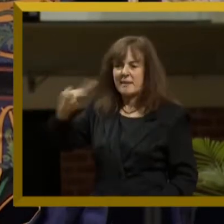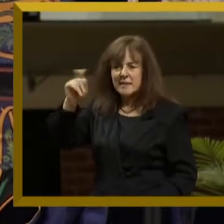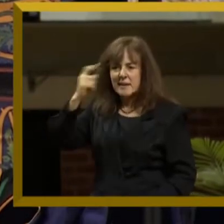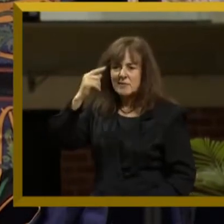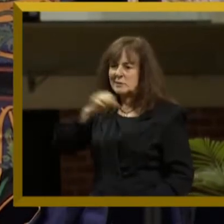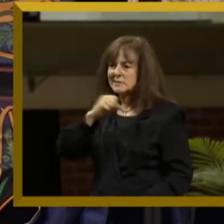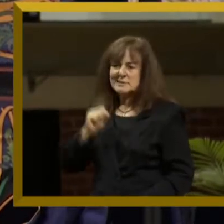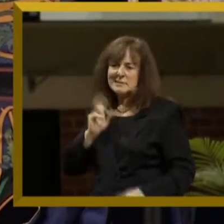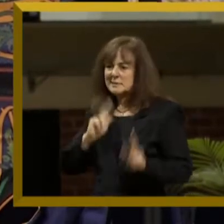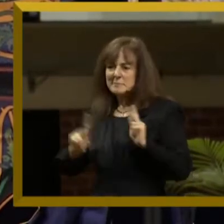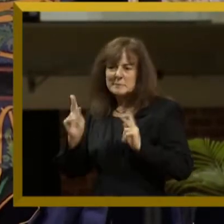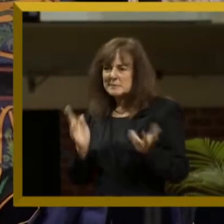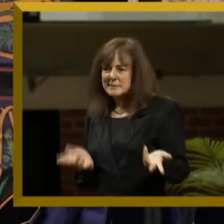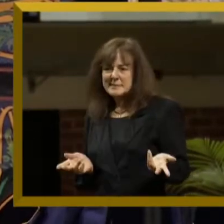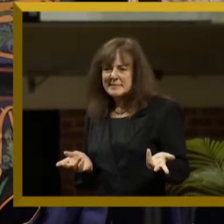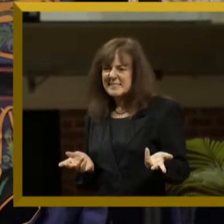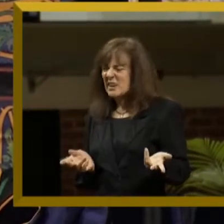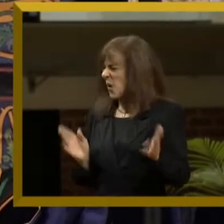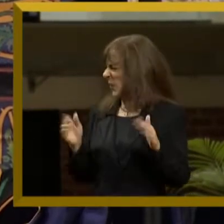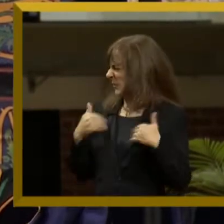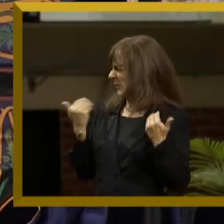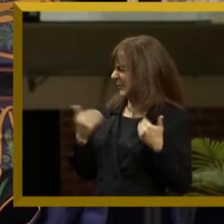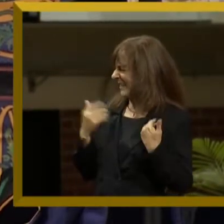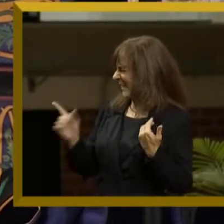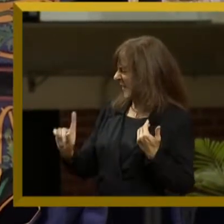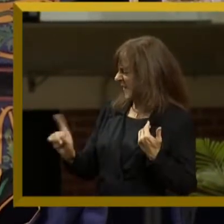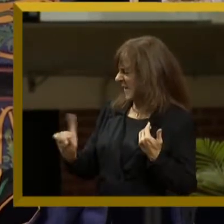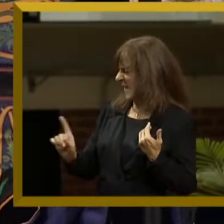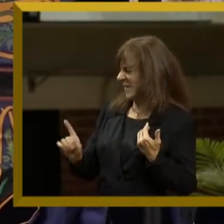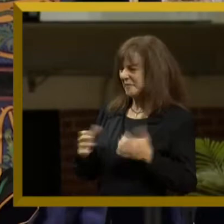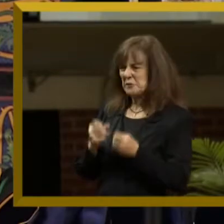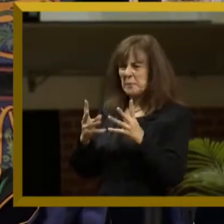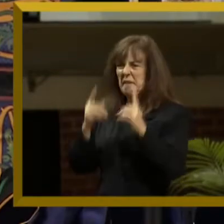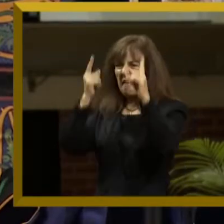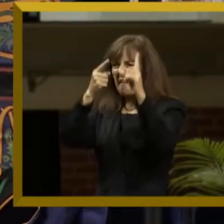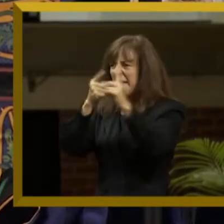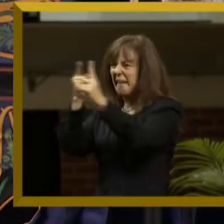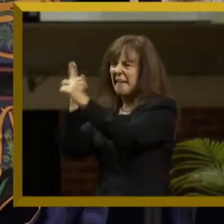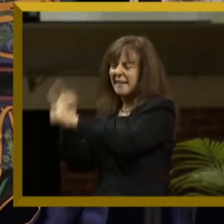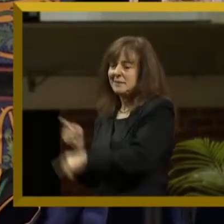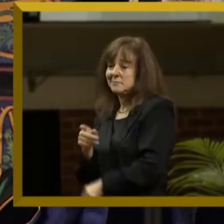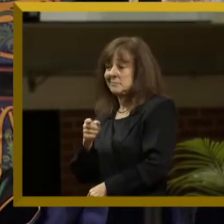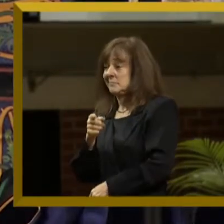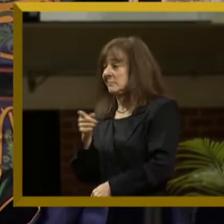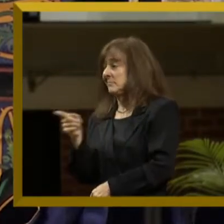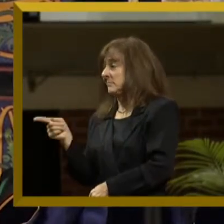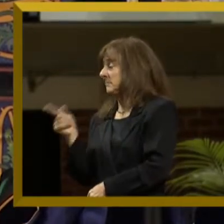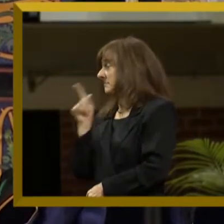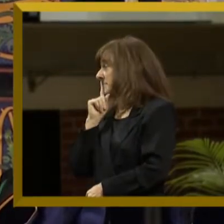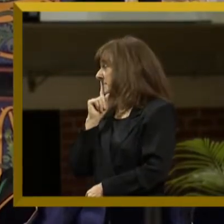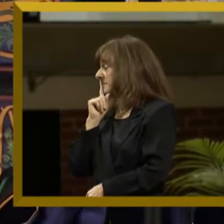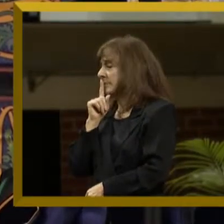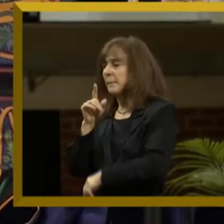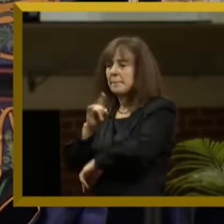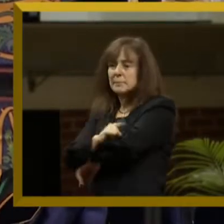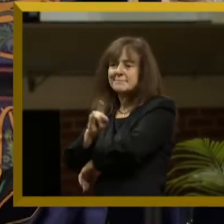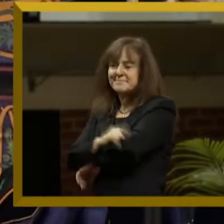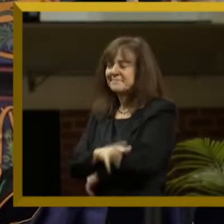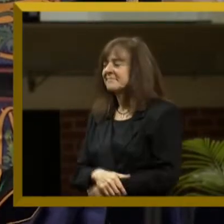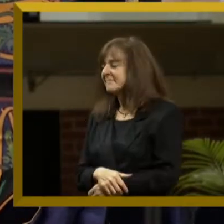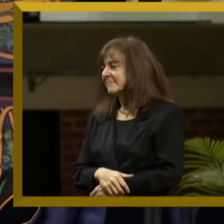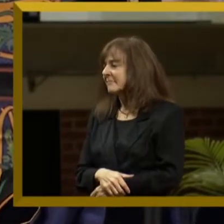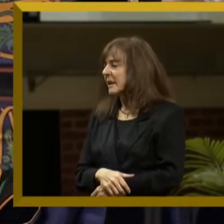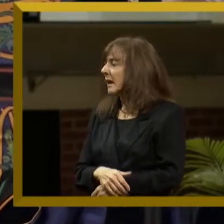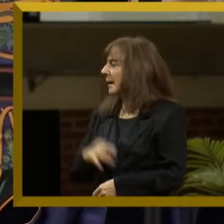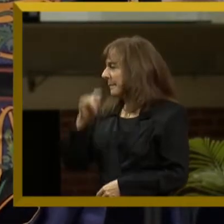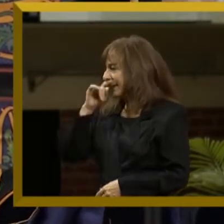senators. Some said I was too young or idealistic. Others just labeled me with bullshit. My